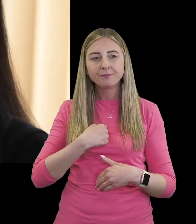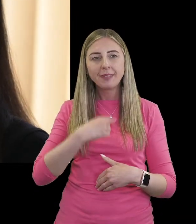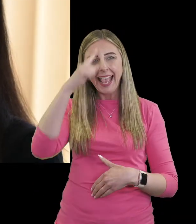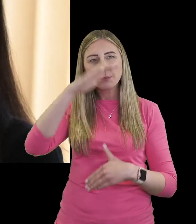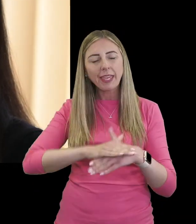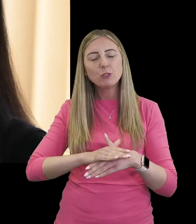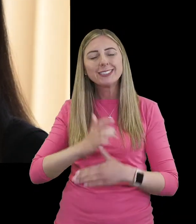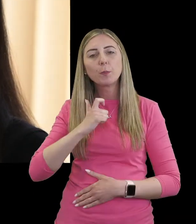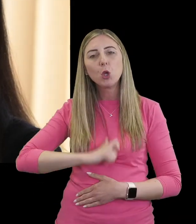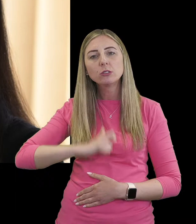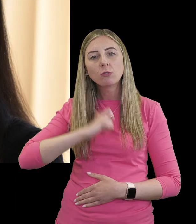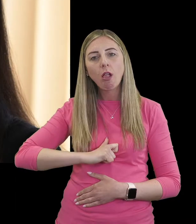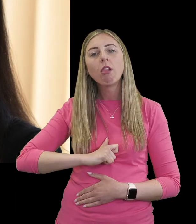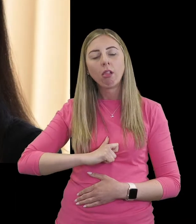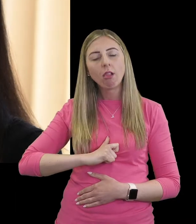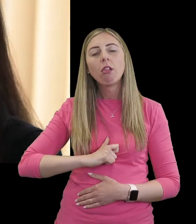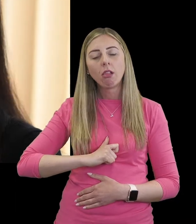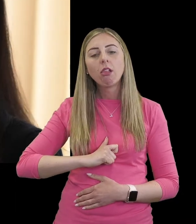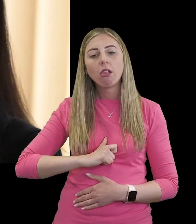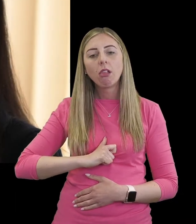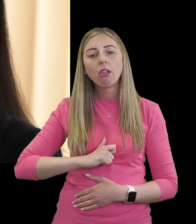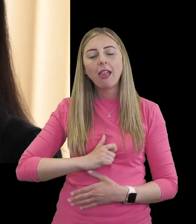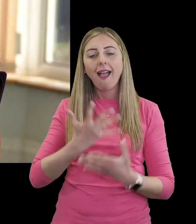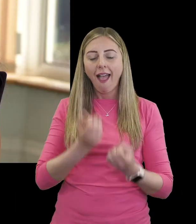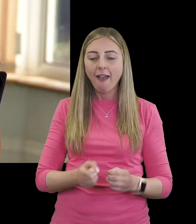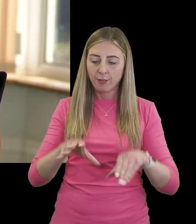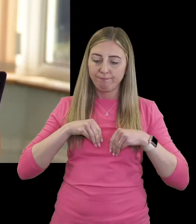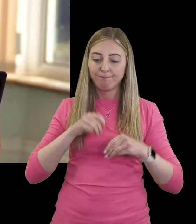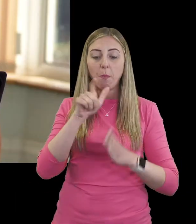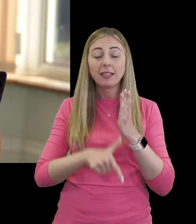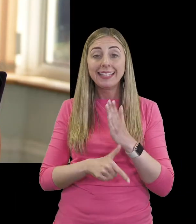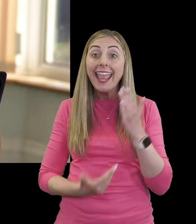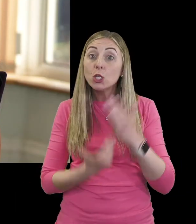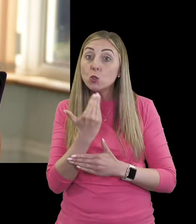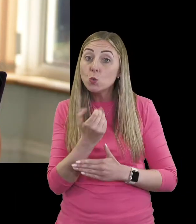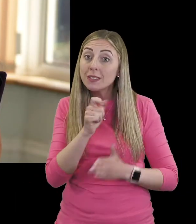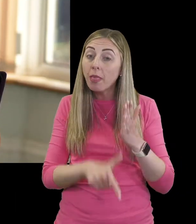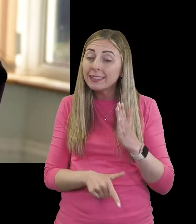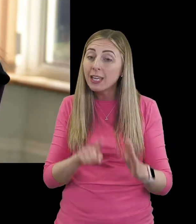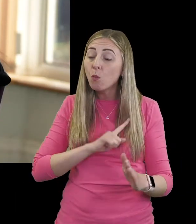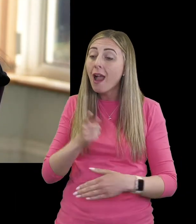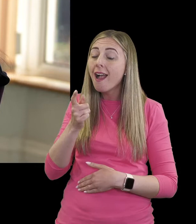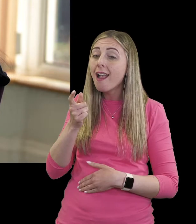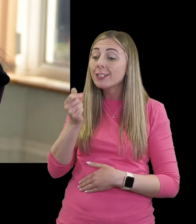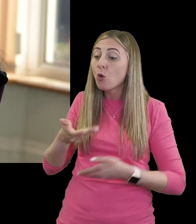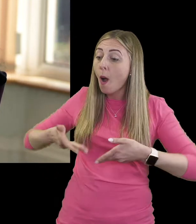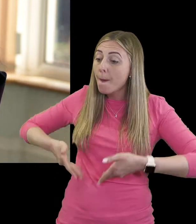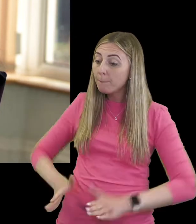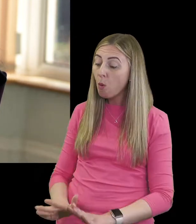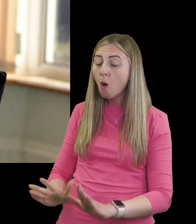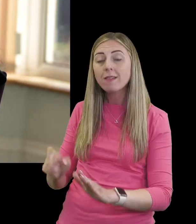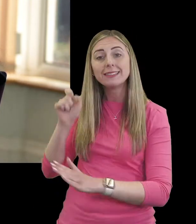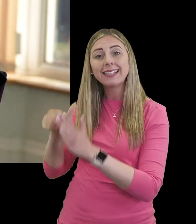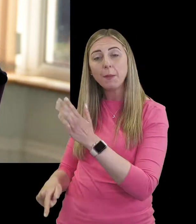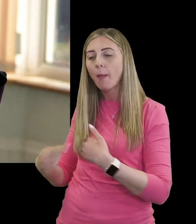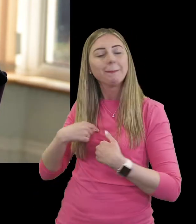experience of disability. And a new disability, I would say. Some people are born with disability, but for me,